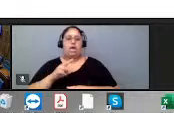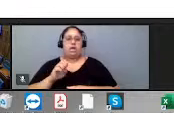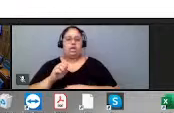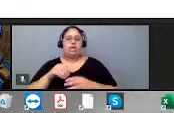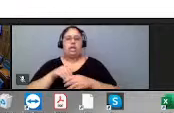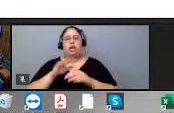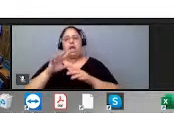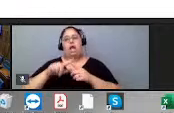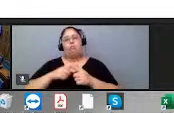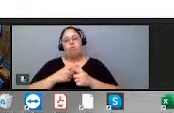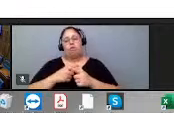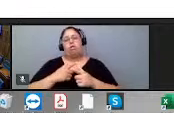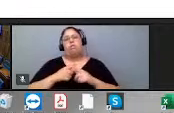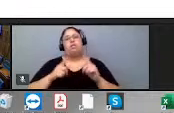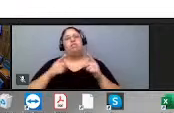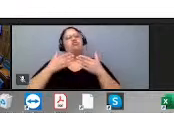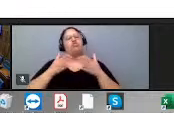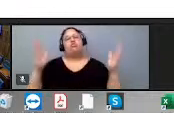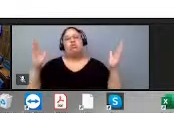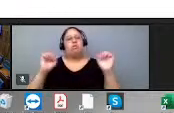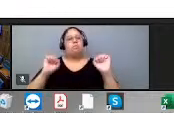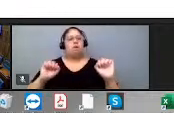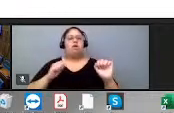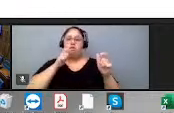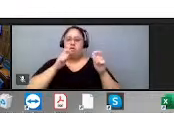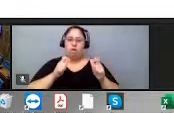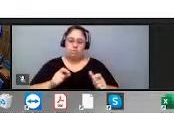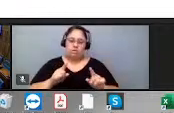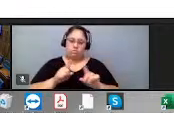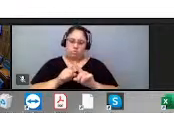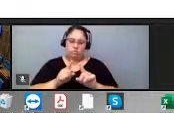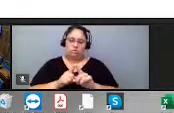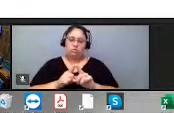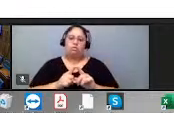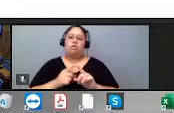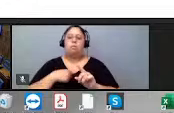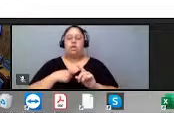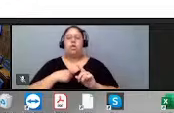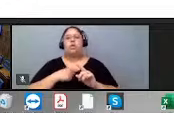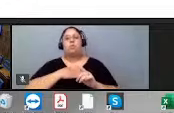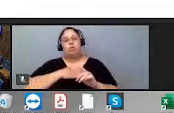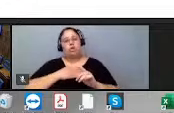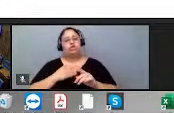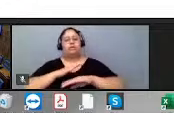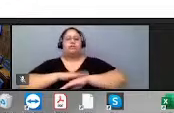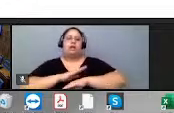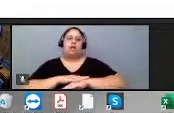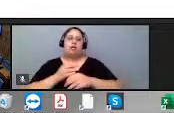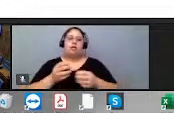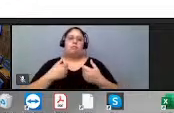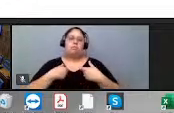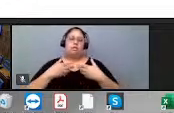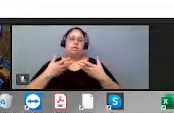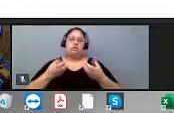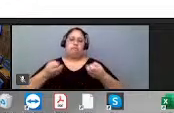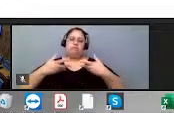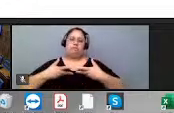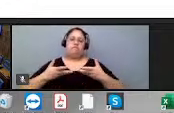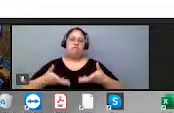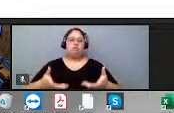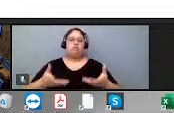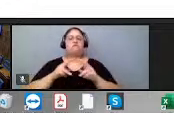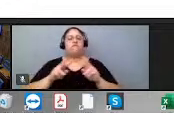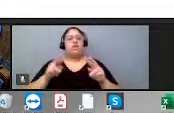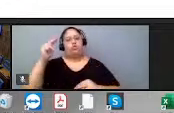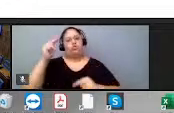further Ado that's just generally my comments as well um I do appreciate the time that I've taken here as well it's been a